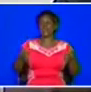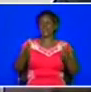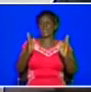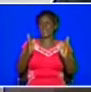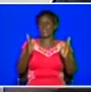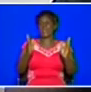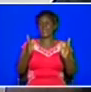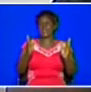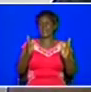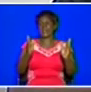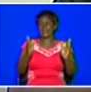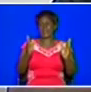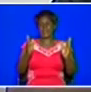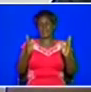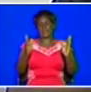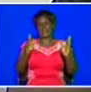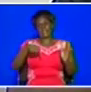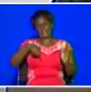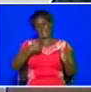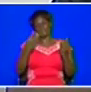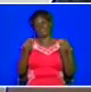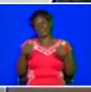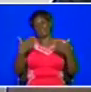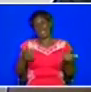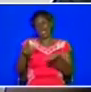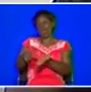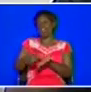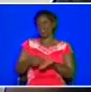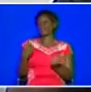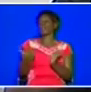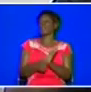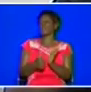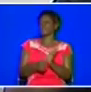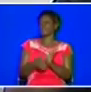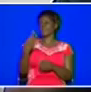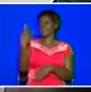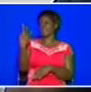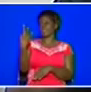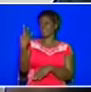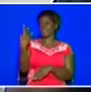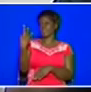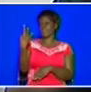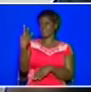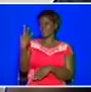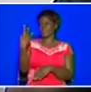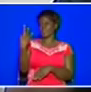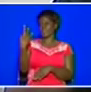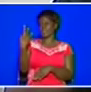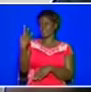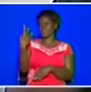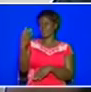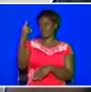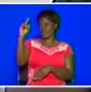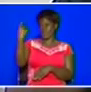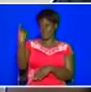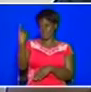our indebtedness. So how do we deal with the debt problem? And I've said three things. And it's, you know, how do you do that?